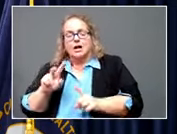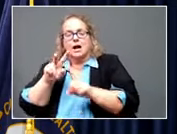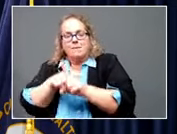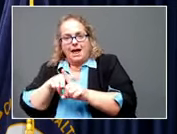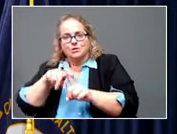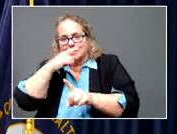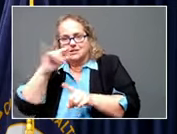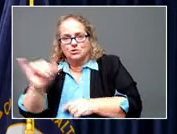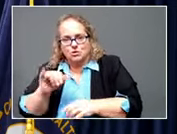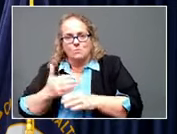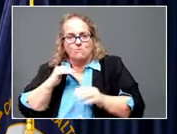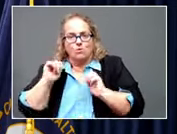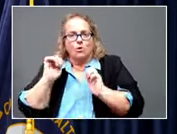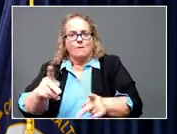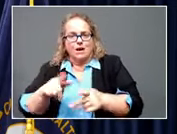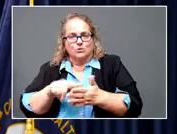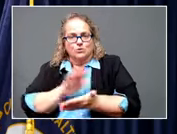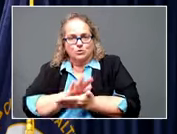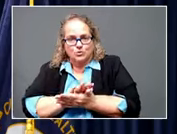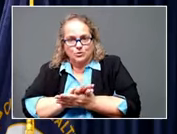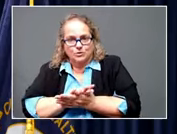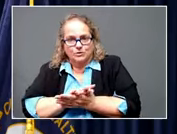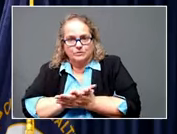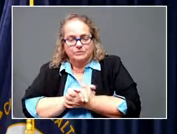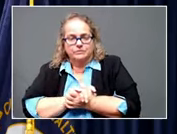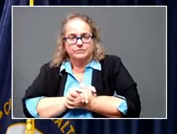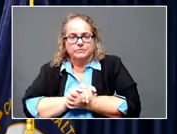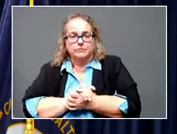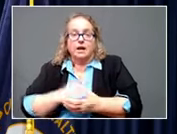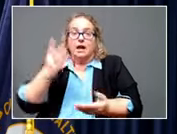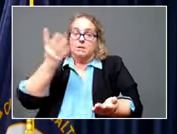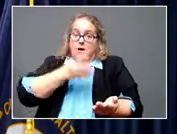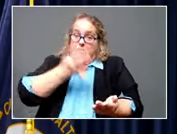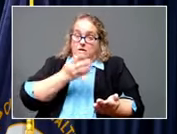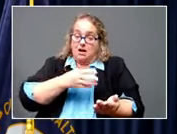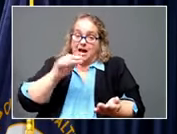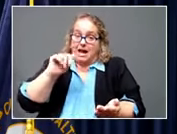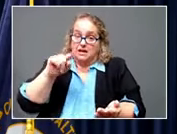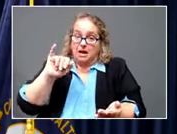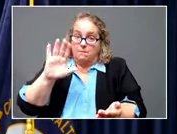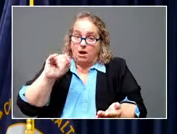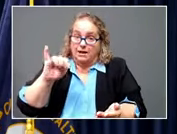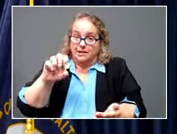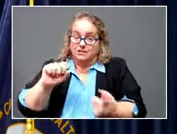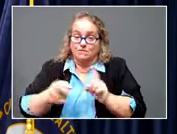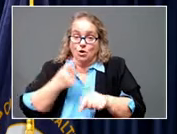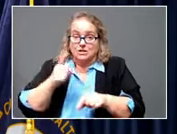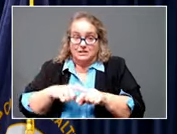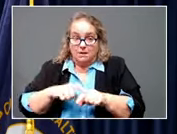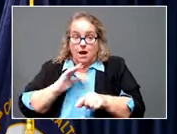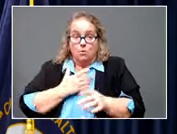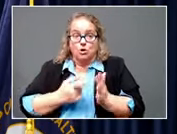with their classmates. Monoclonal antibodies. For the first time in a while, our demand was above our supply.